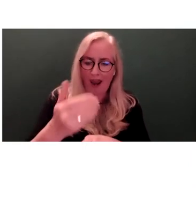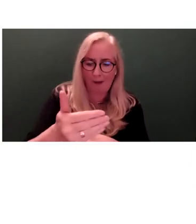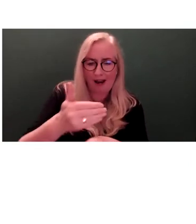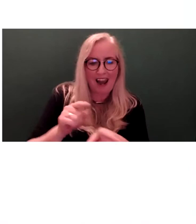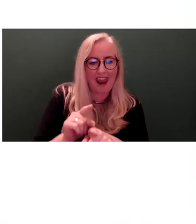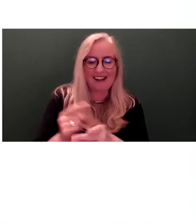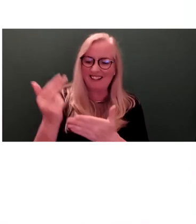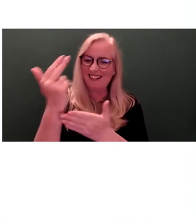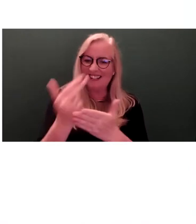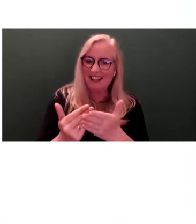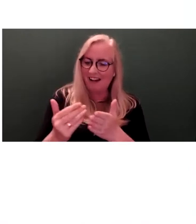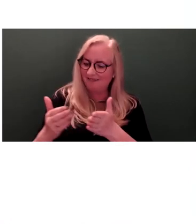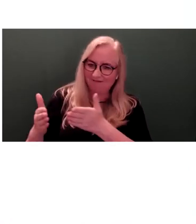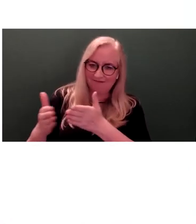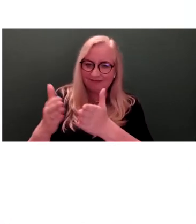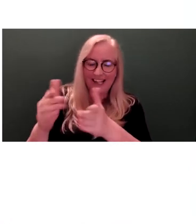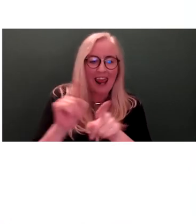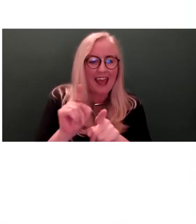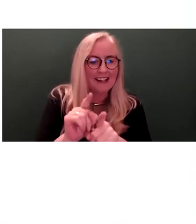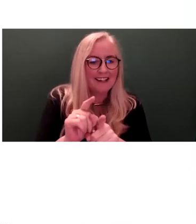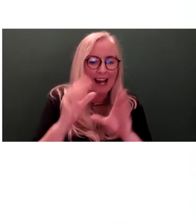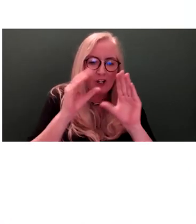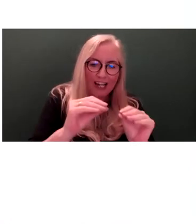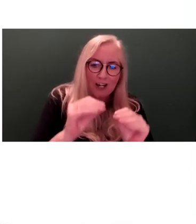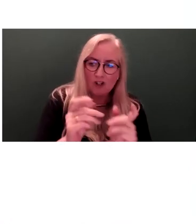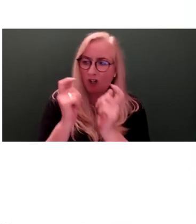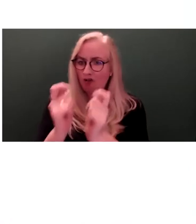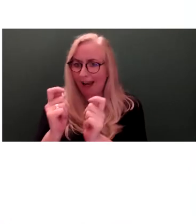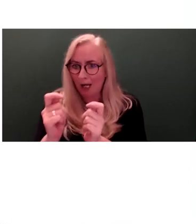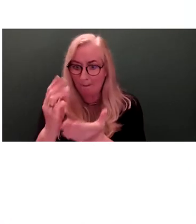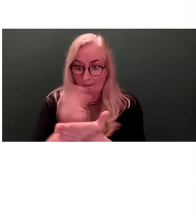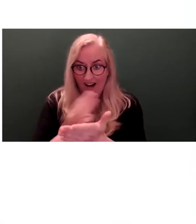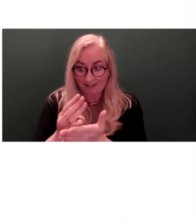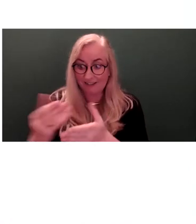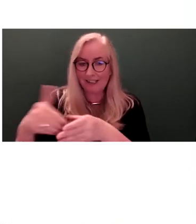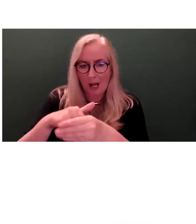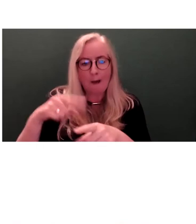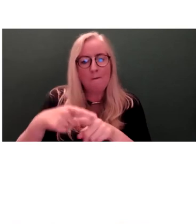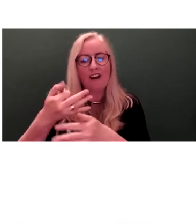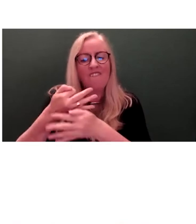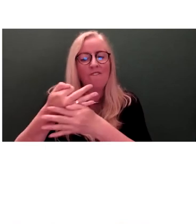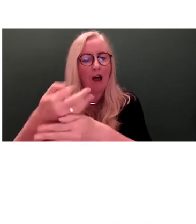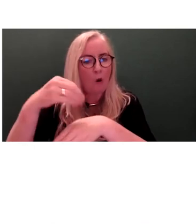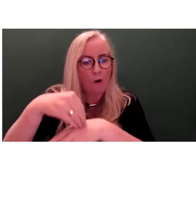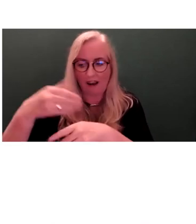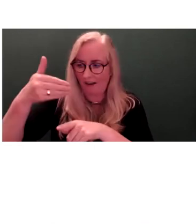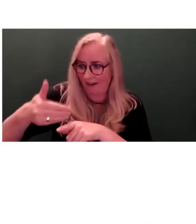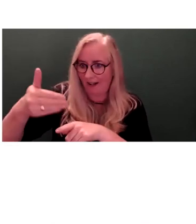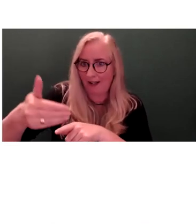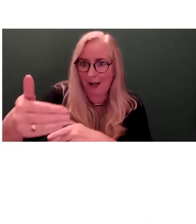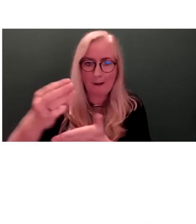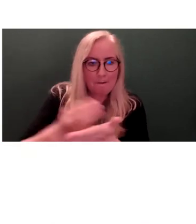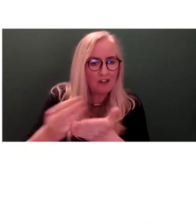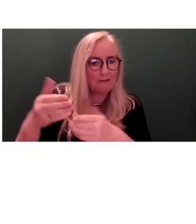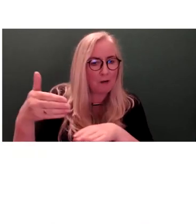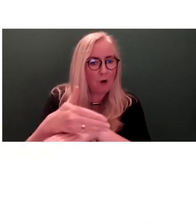only the education, the training aspect, but also that kind of the follow-on employment aspect, you know, and you know,